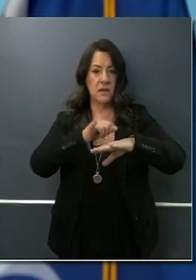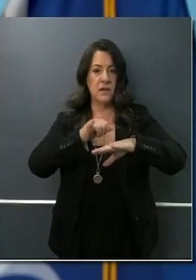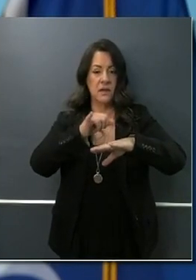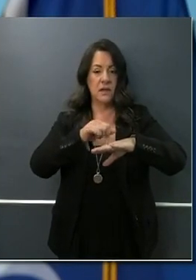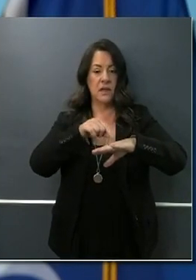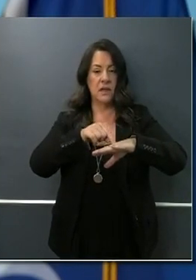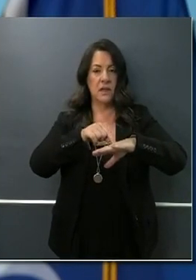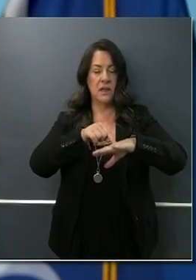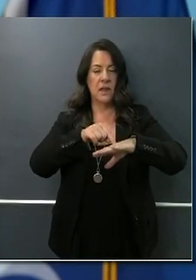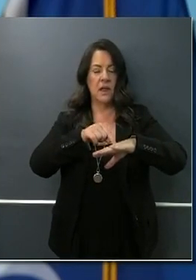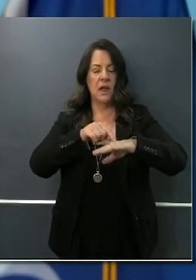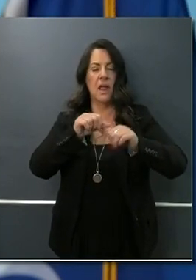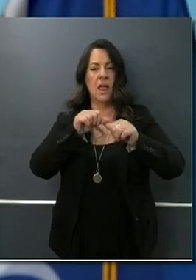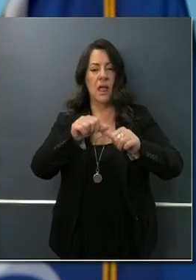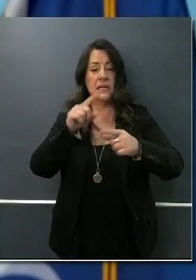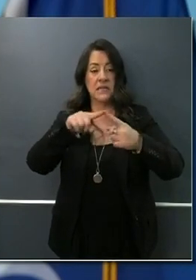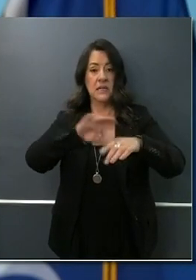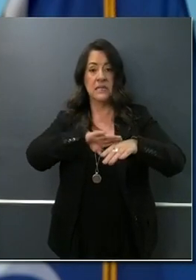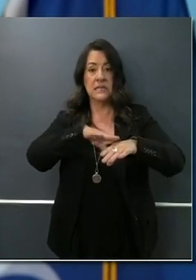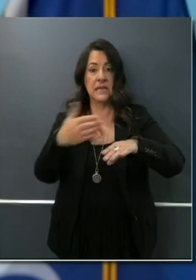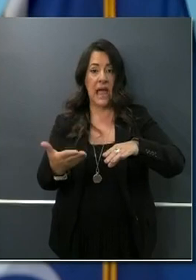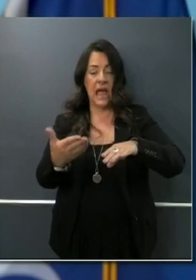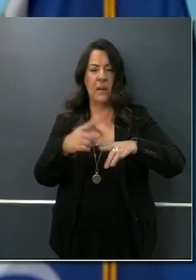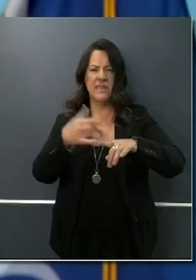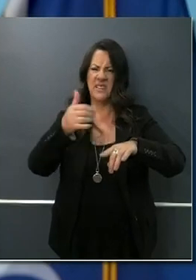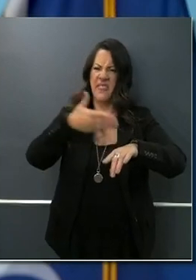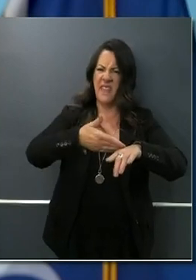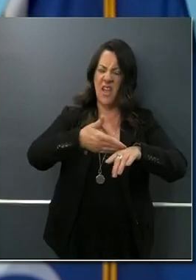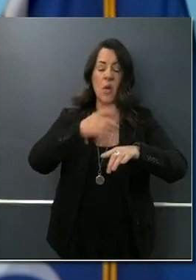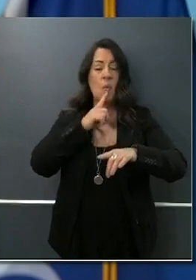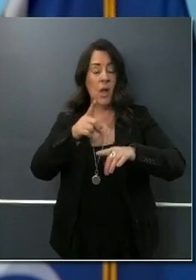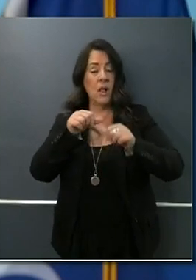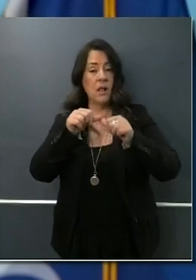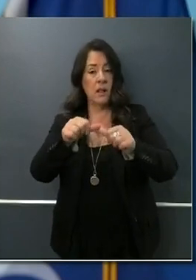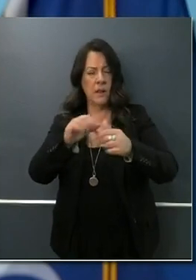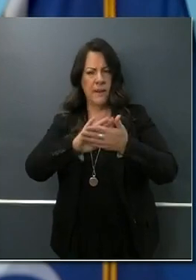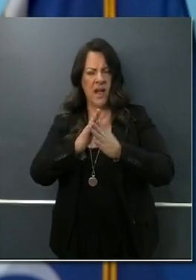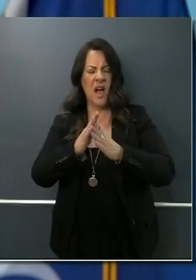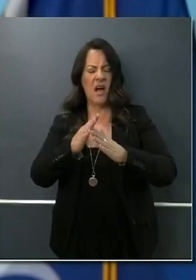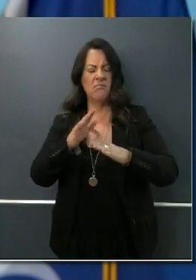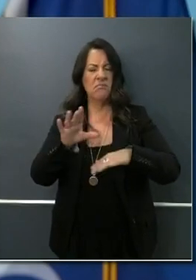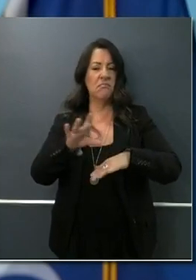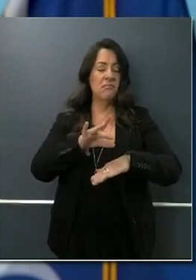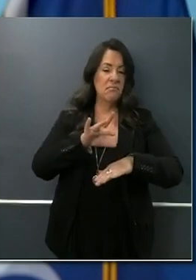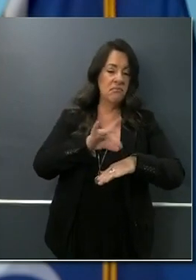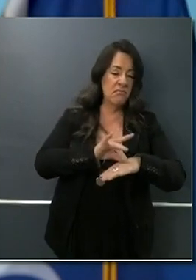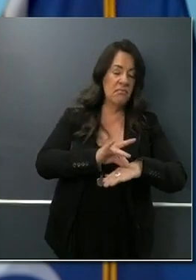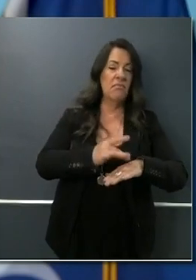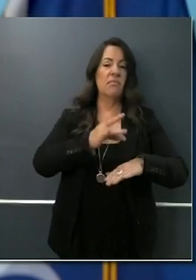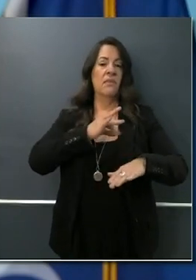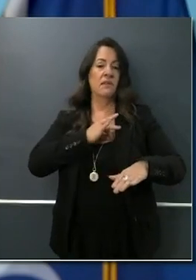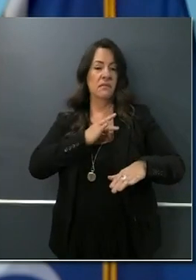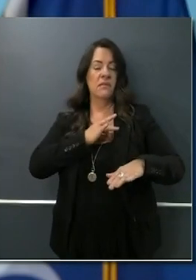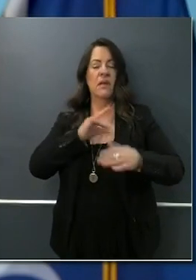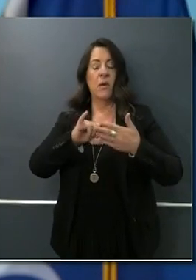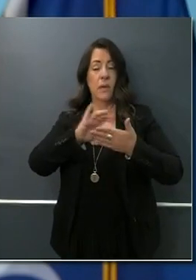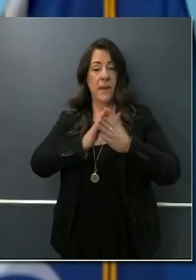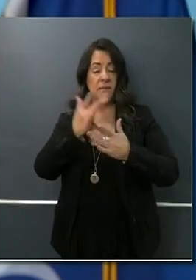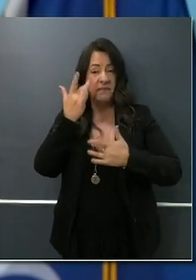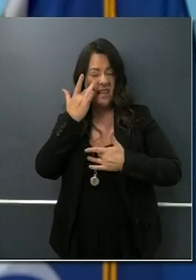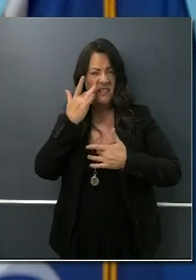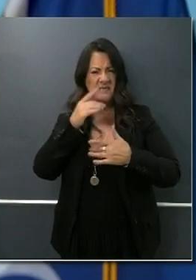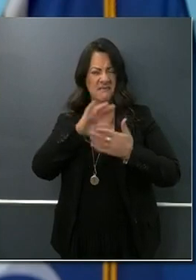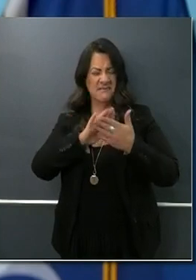transmitted from person to person. We're talking about 6 feet apart. And what about the surfaces that person that you don't